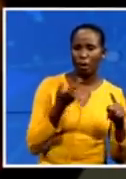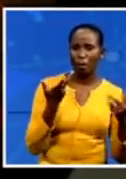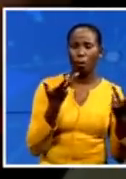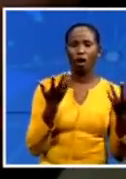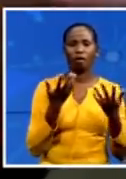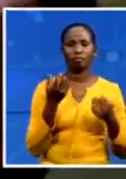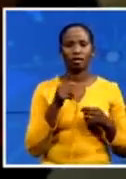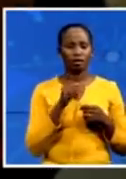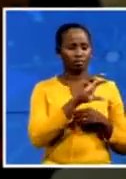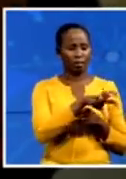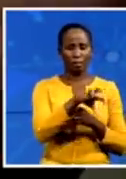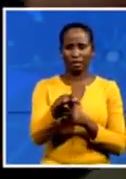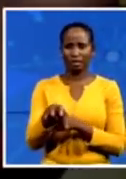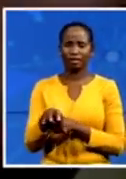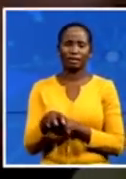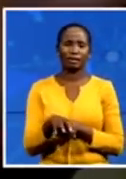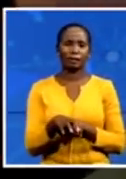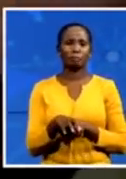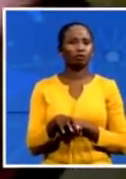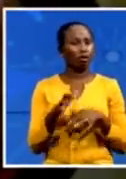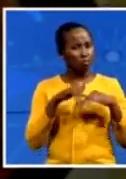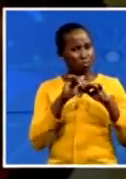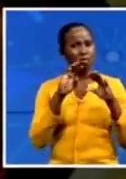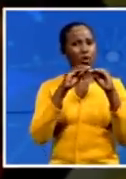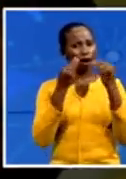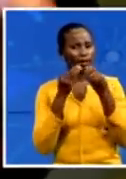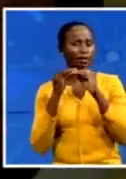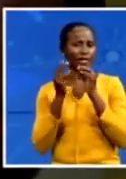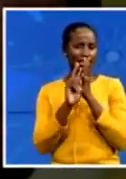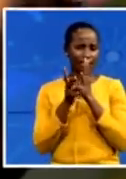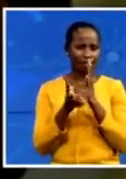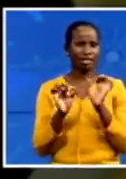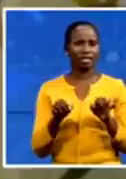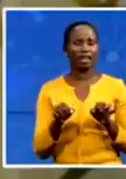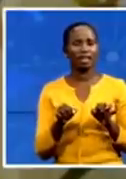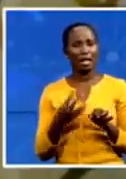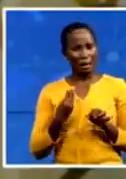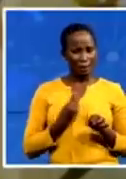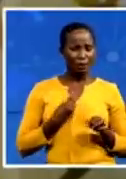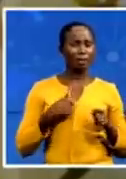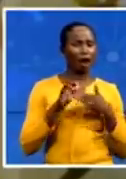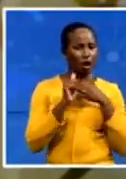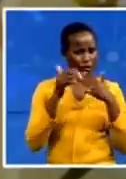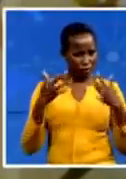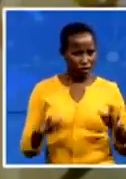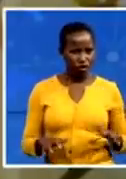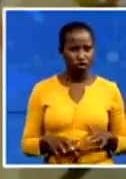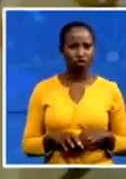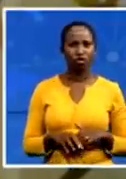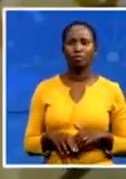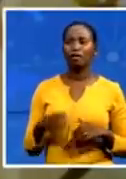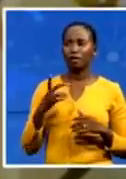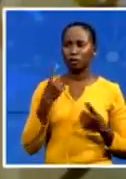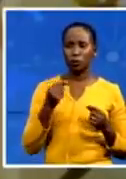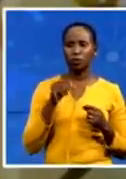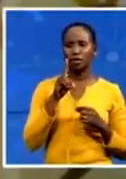different organizations on different campuses, led the youth. I've started branches in places where the DA had never been, both in townships in